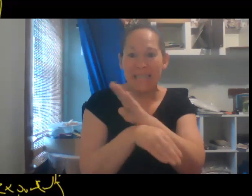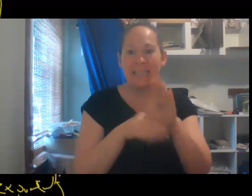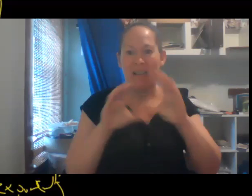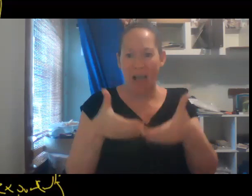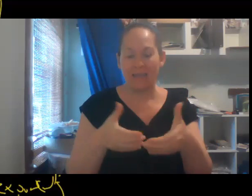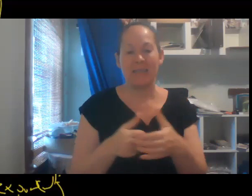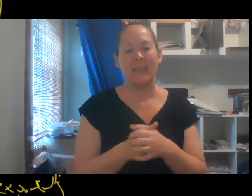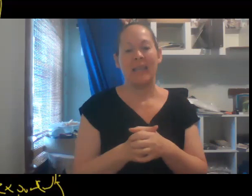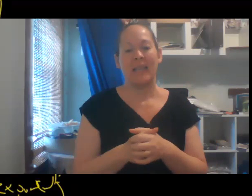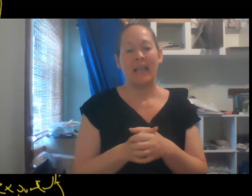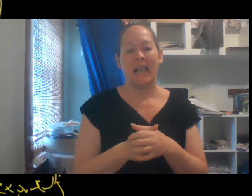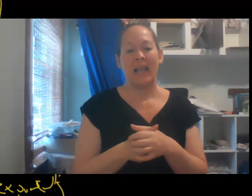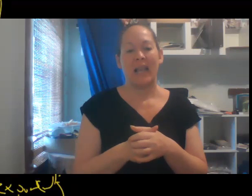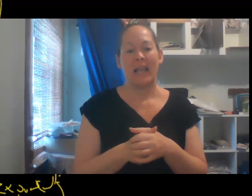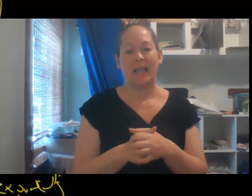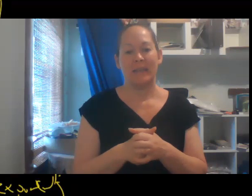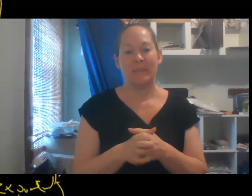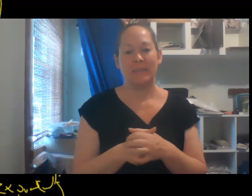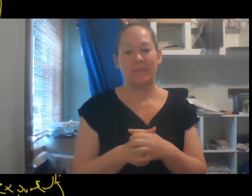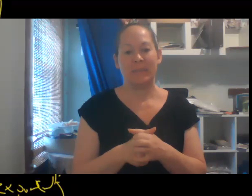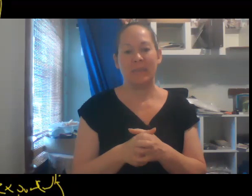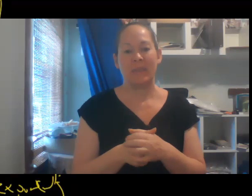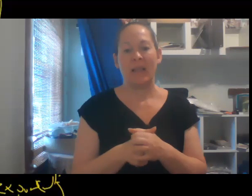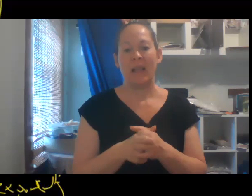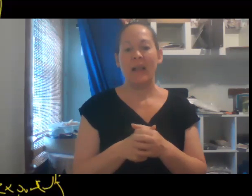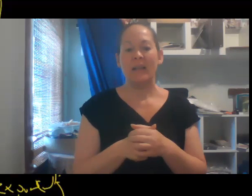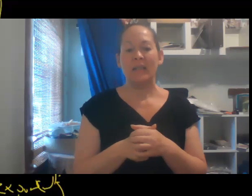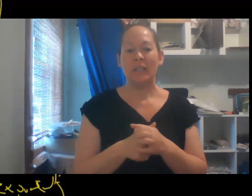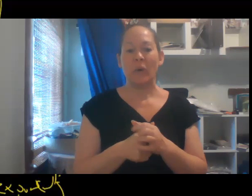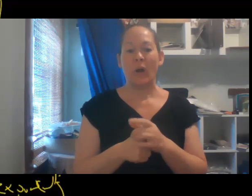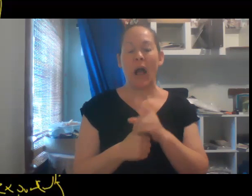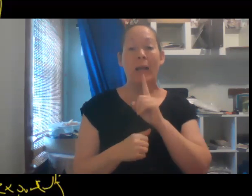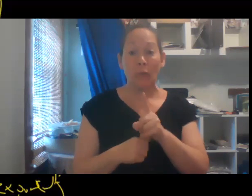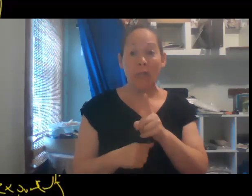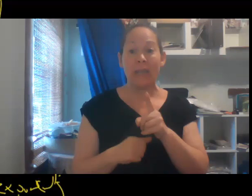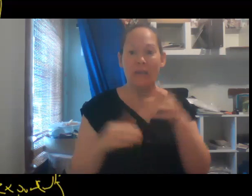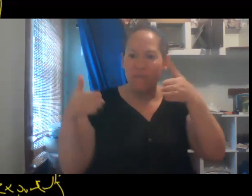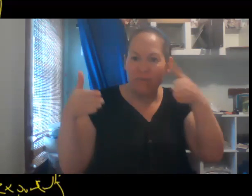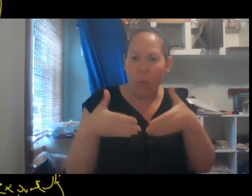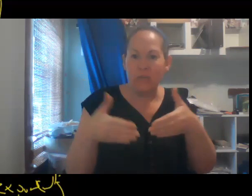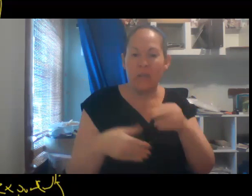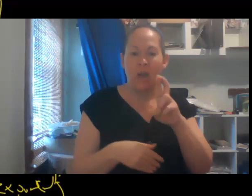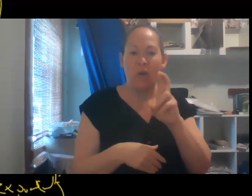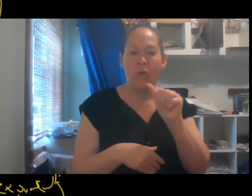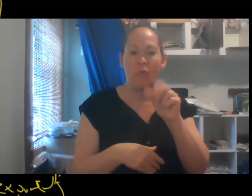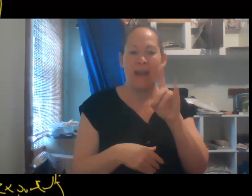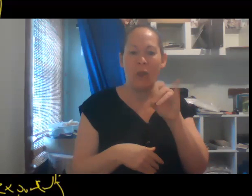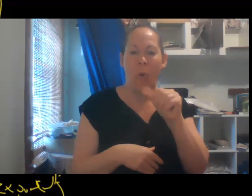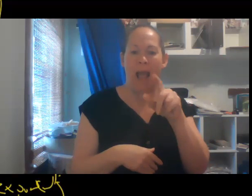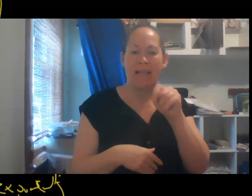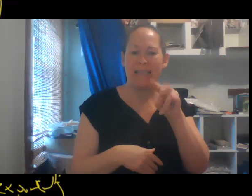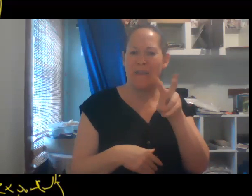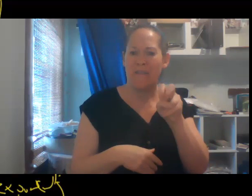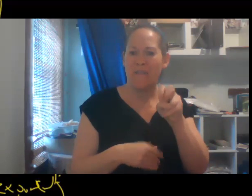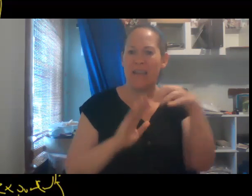going into rad tech. So I did a lot of focus on radioactive decay. I also did